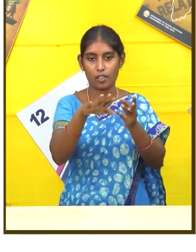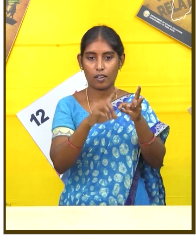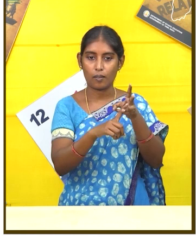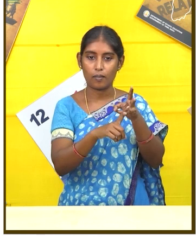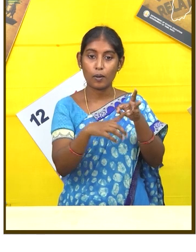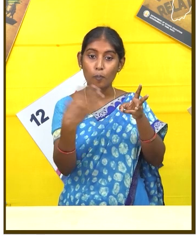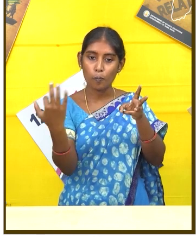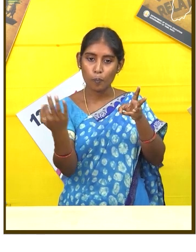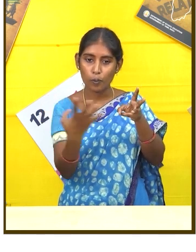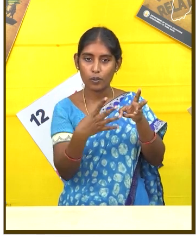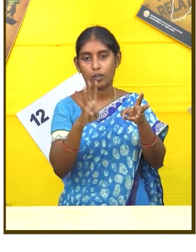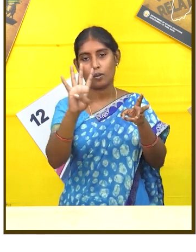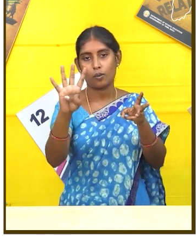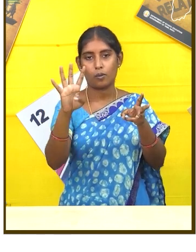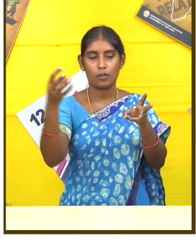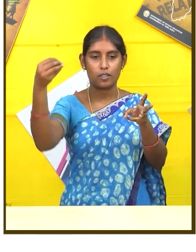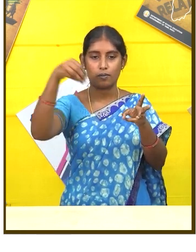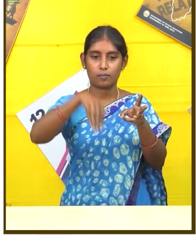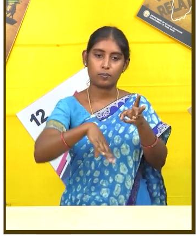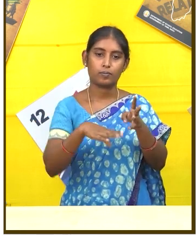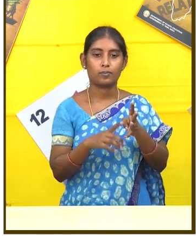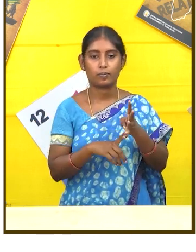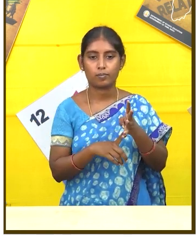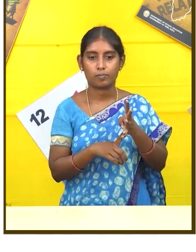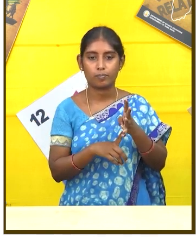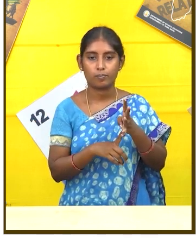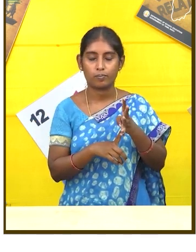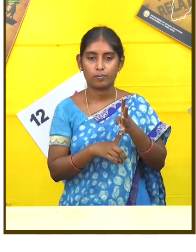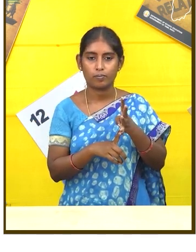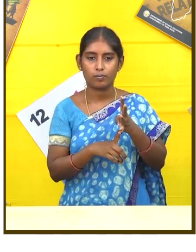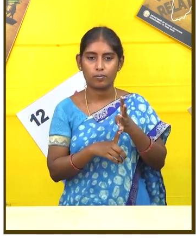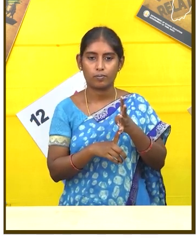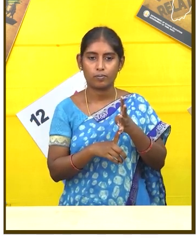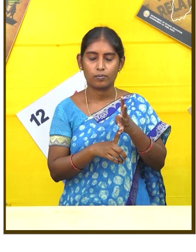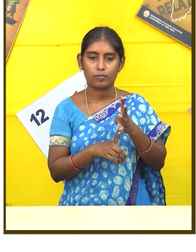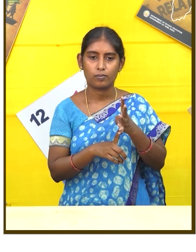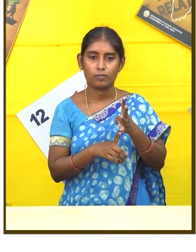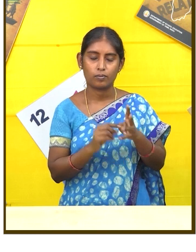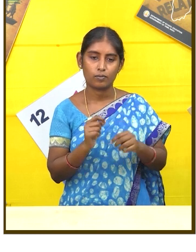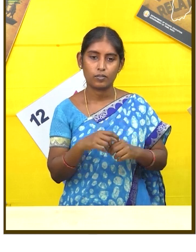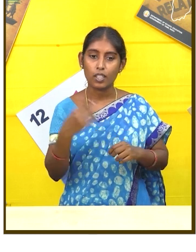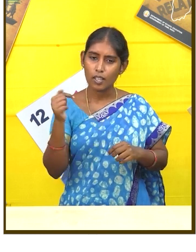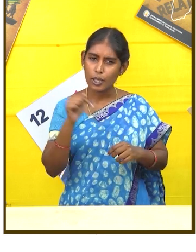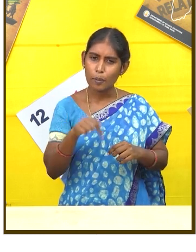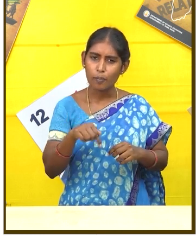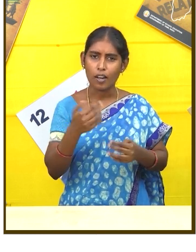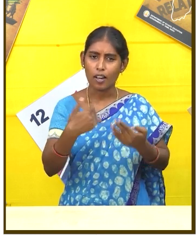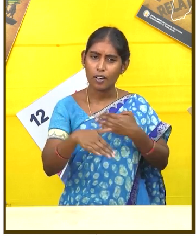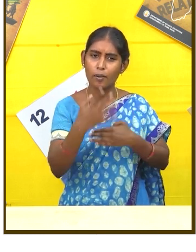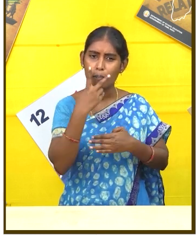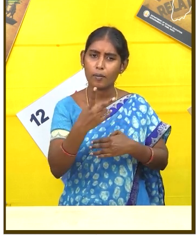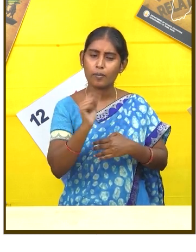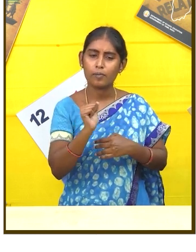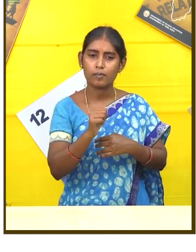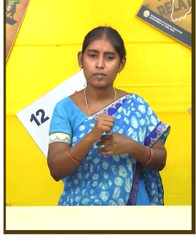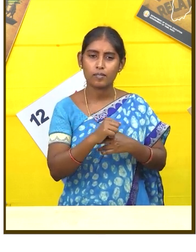1, 2, 3. So now we have to select the 4. So we can take equation 4. Now